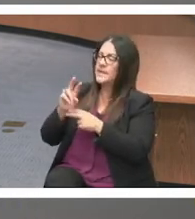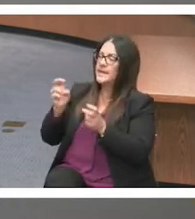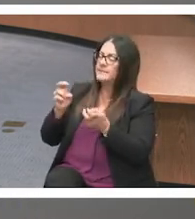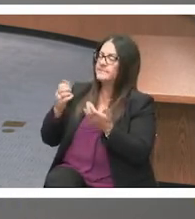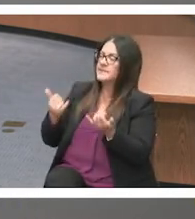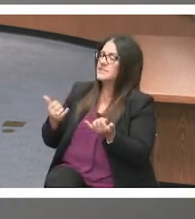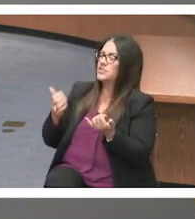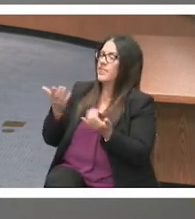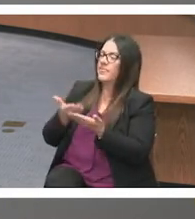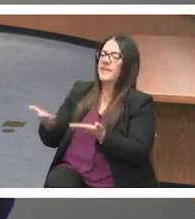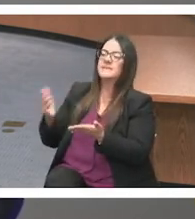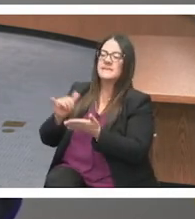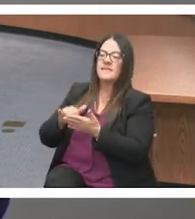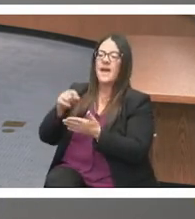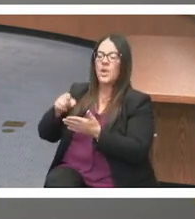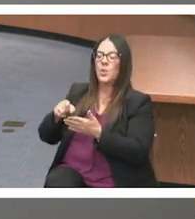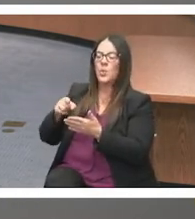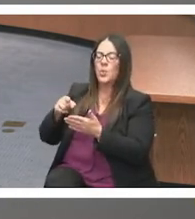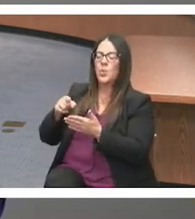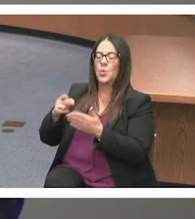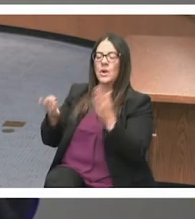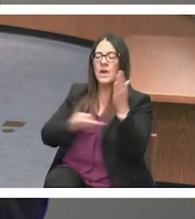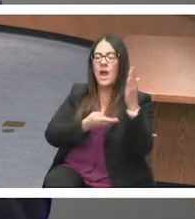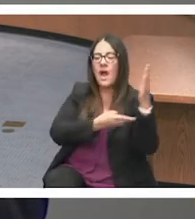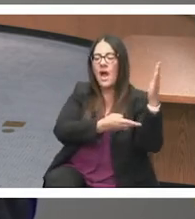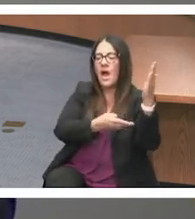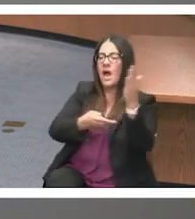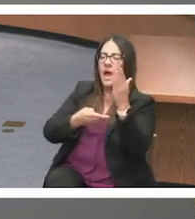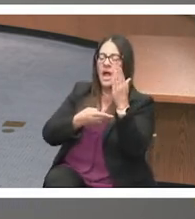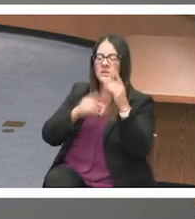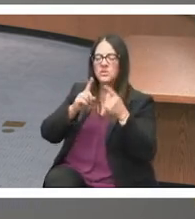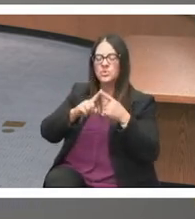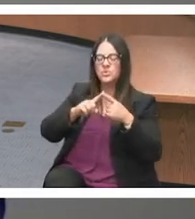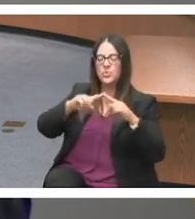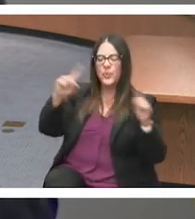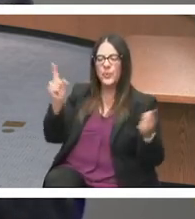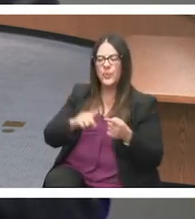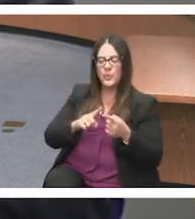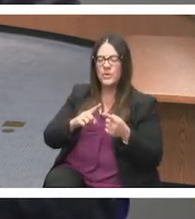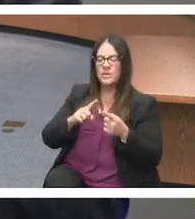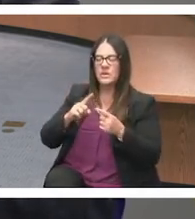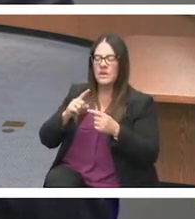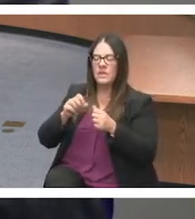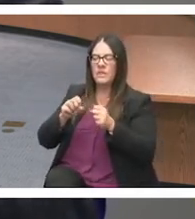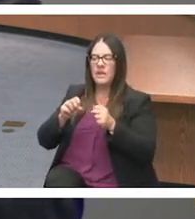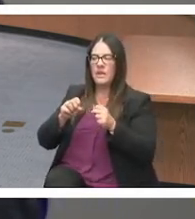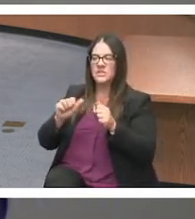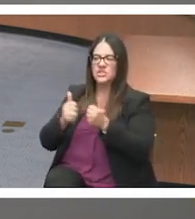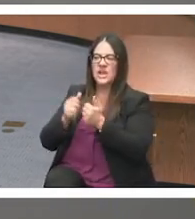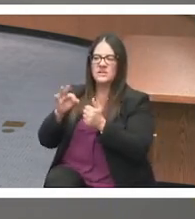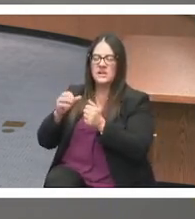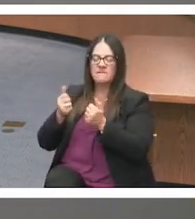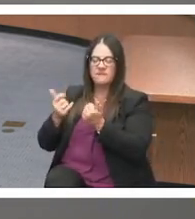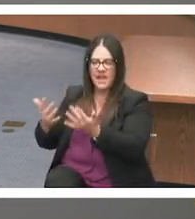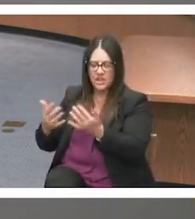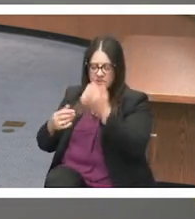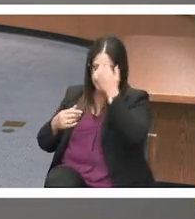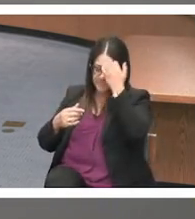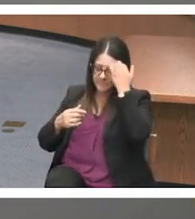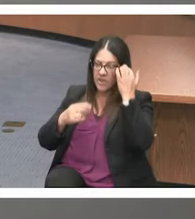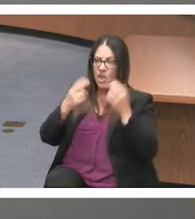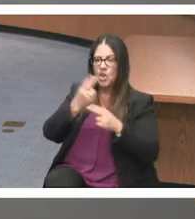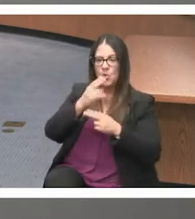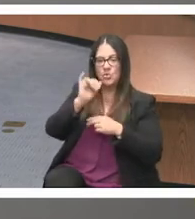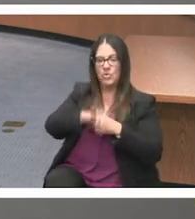essentially things that you cut down within the forest when you're managing vegetation, you're creating fuel breaks, and actually putting it to use by converting